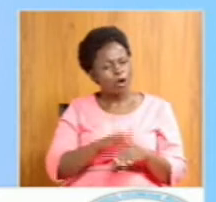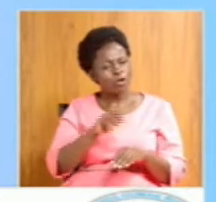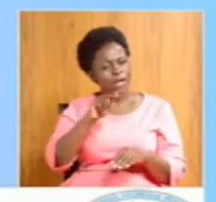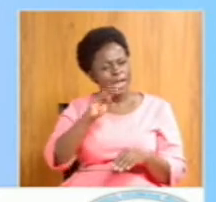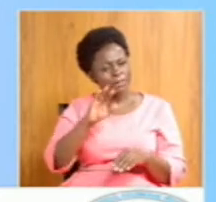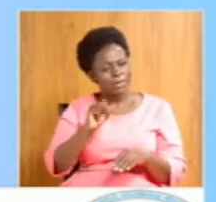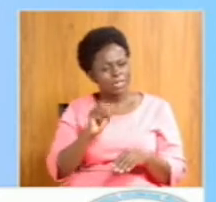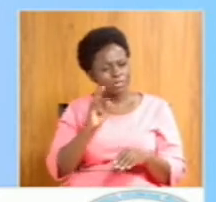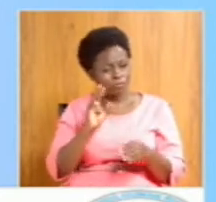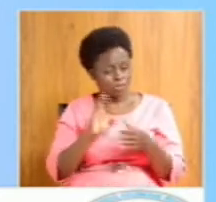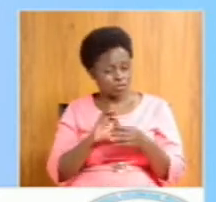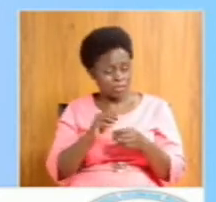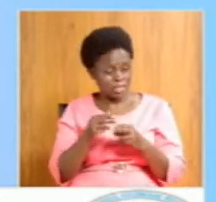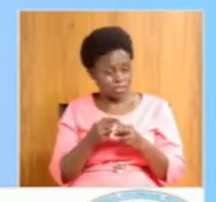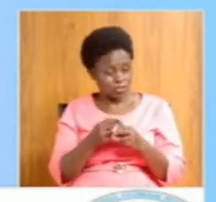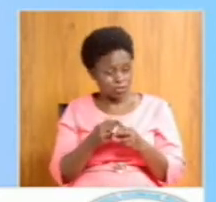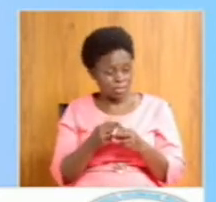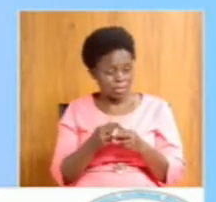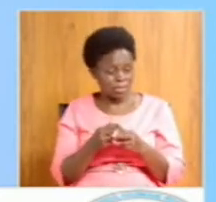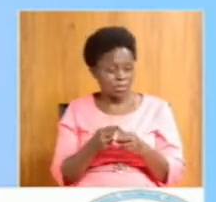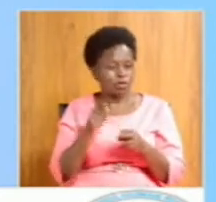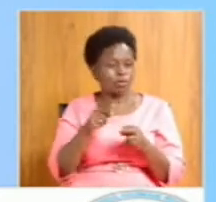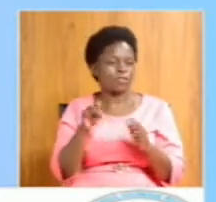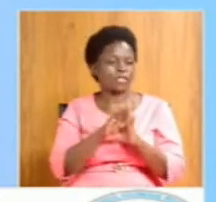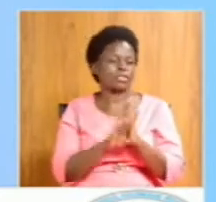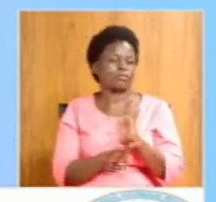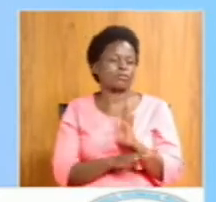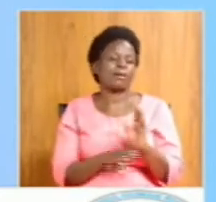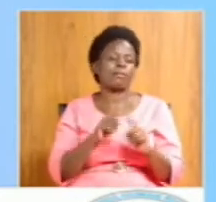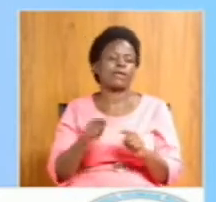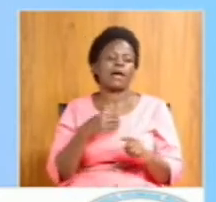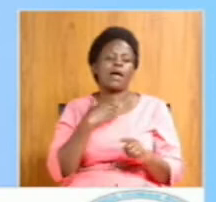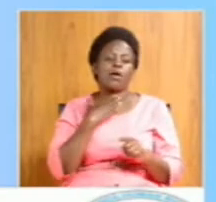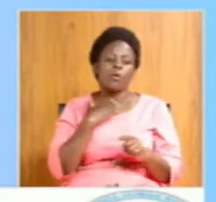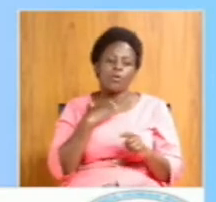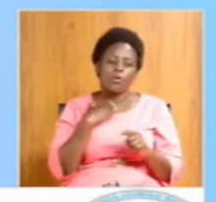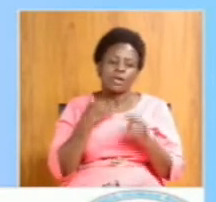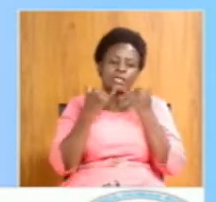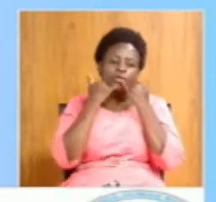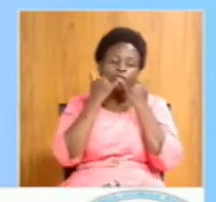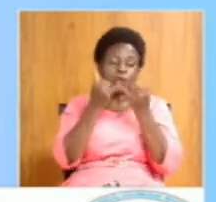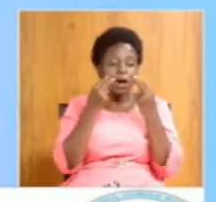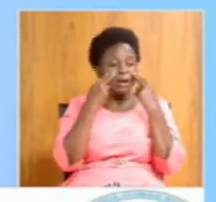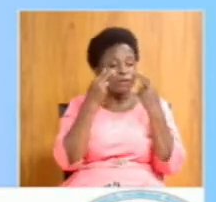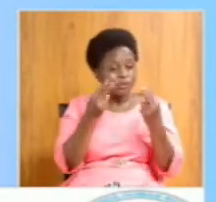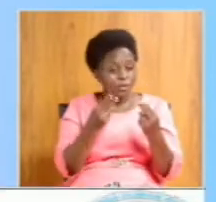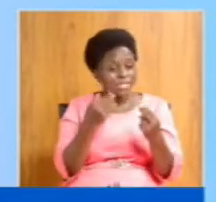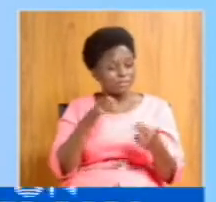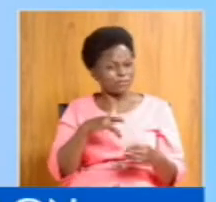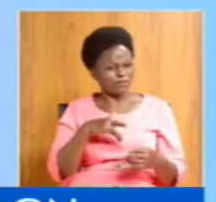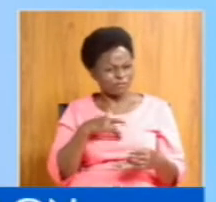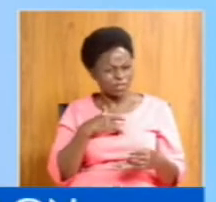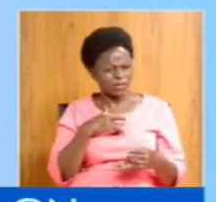he will be joining us shortly on this program. But I wanted to tell our viewers that in case you